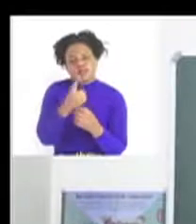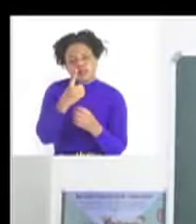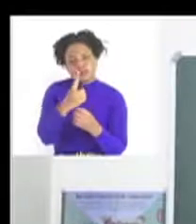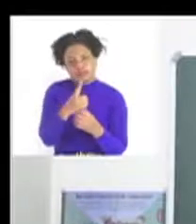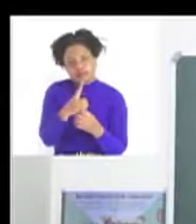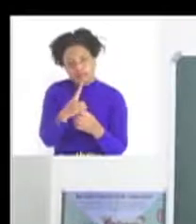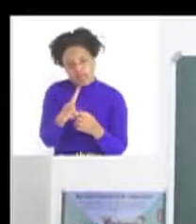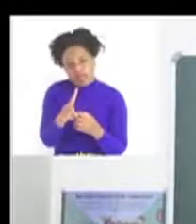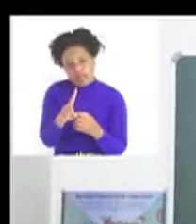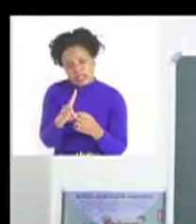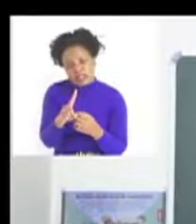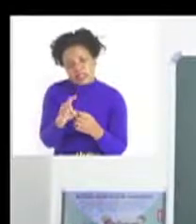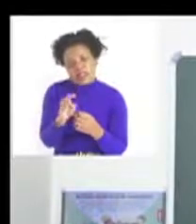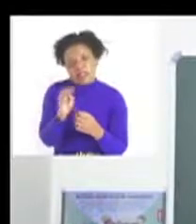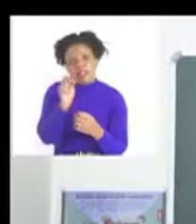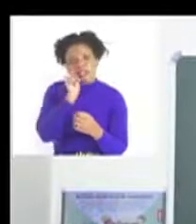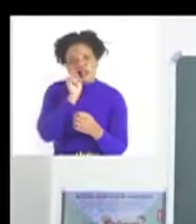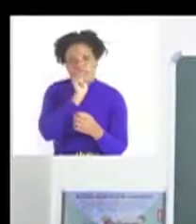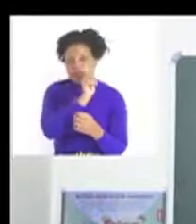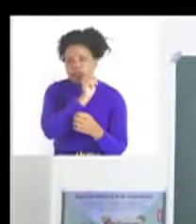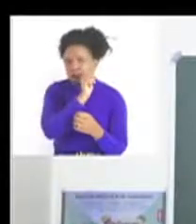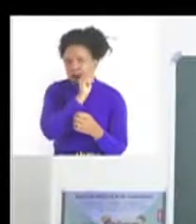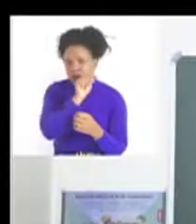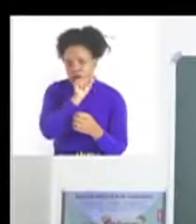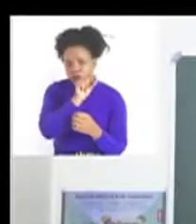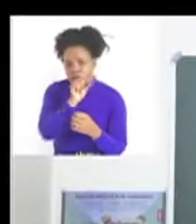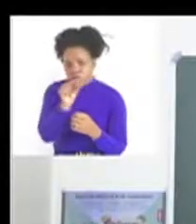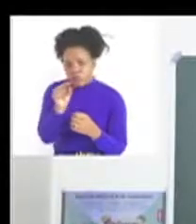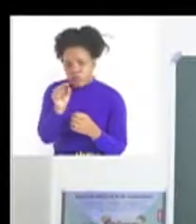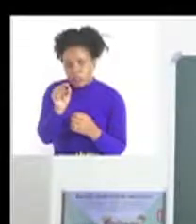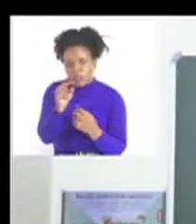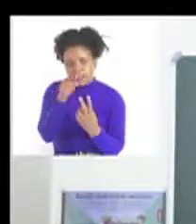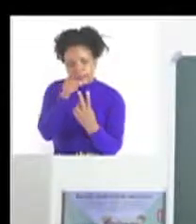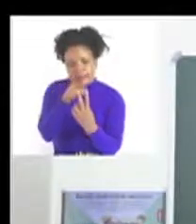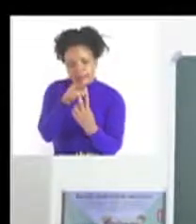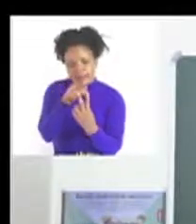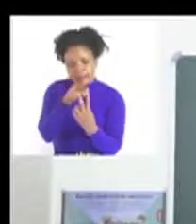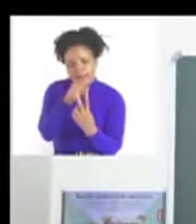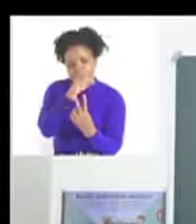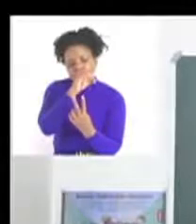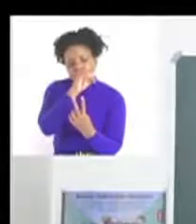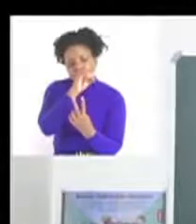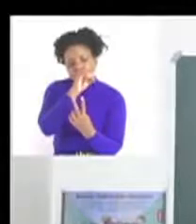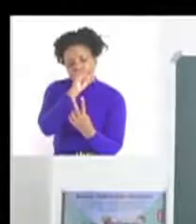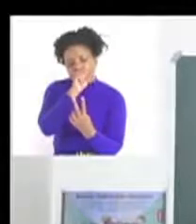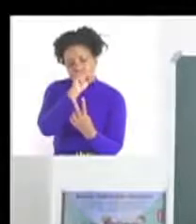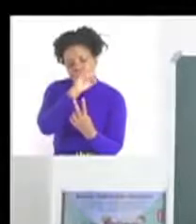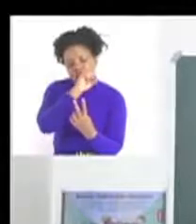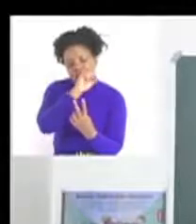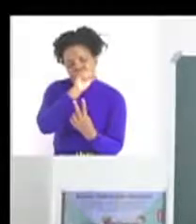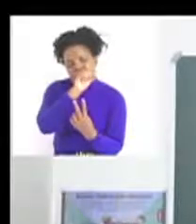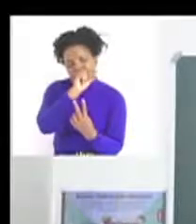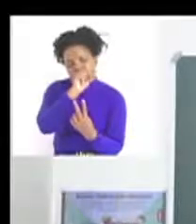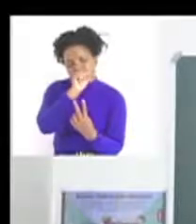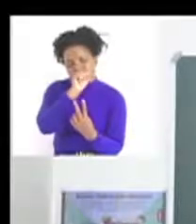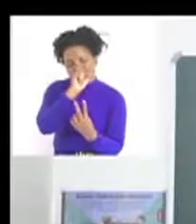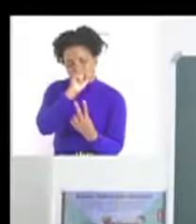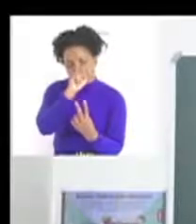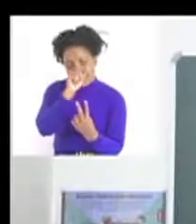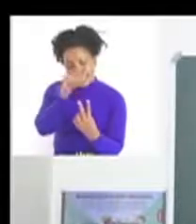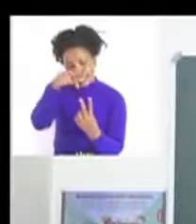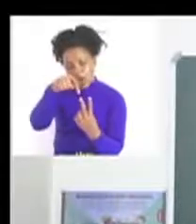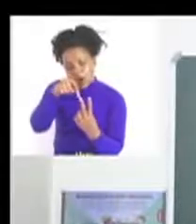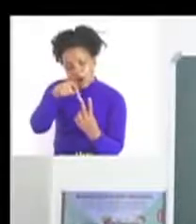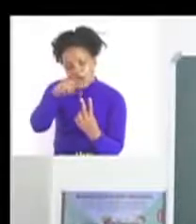case where you have your noun ending in a consonant followed by Y, what you do is